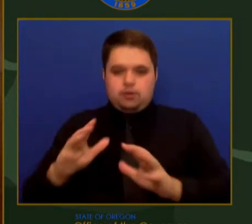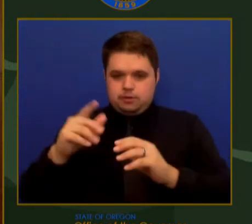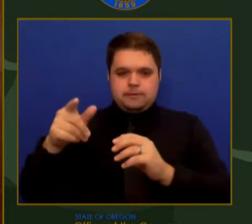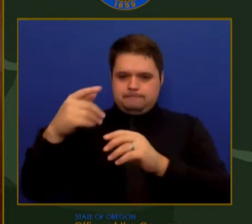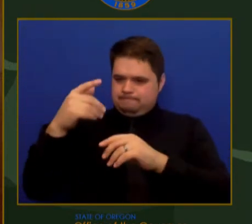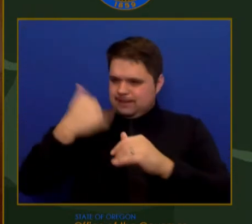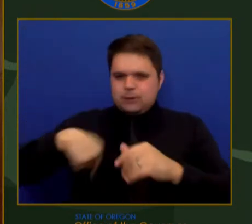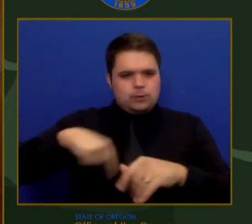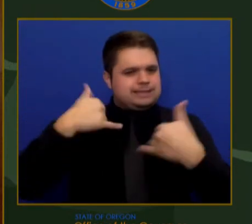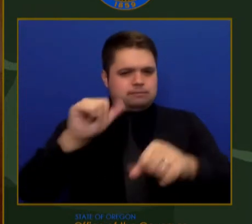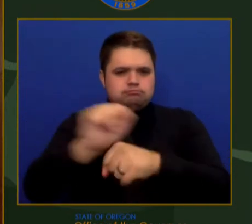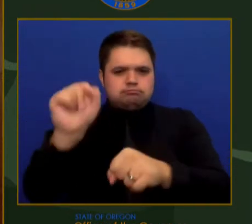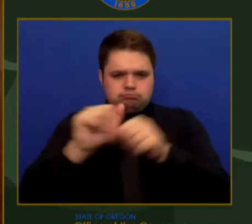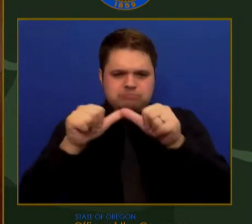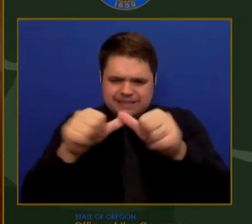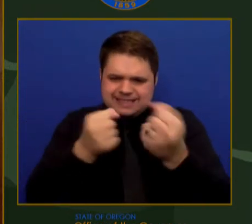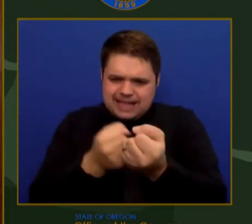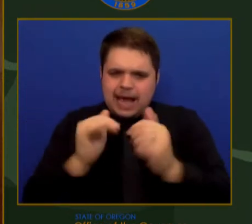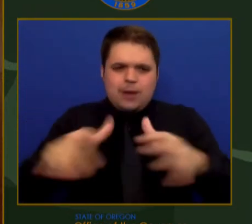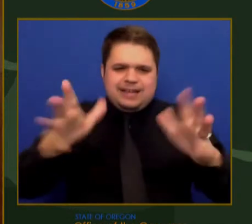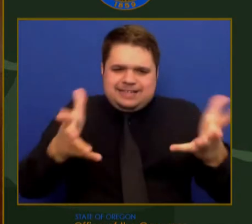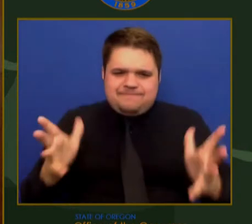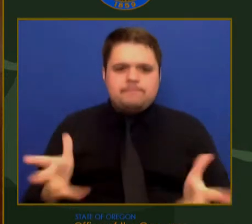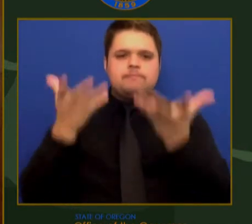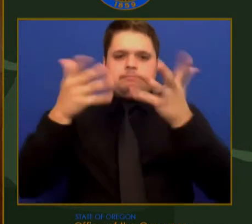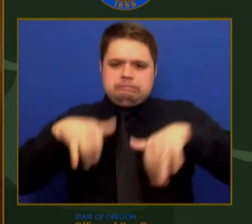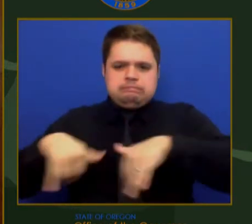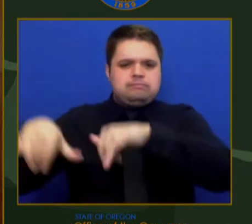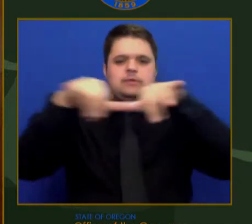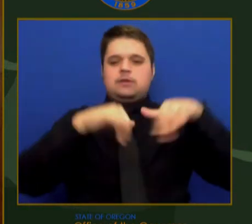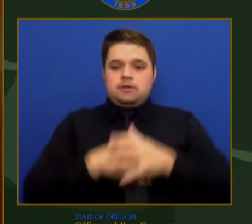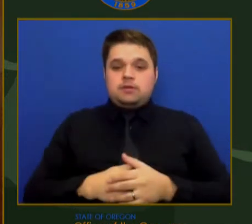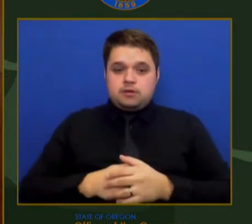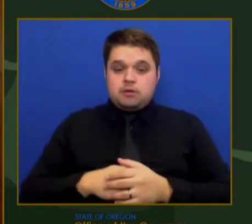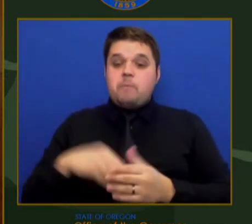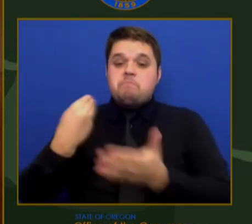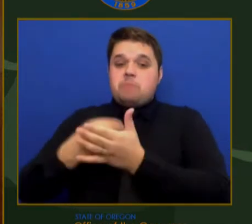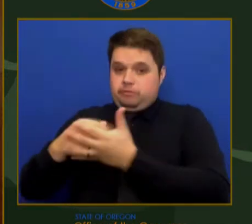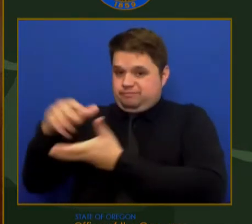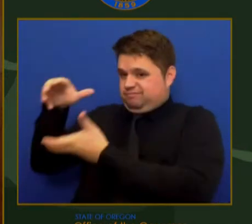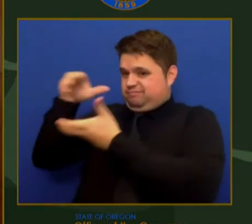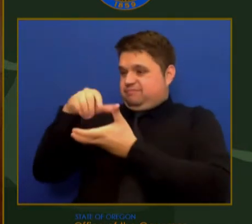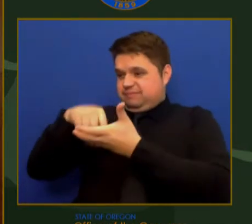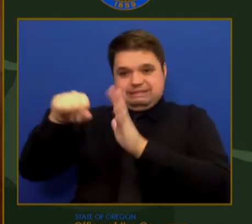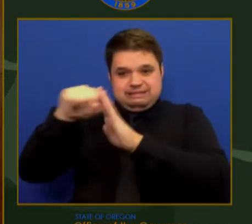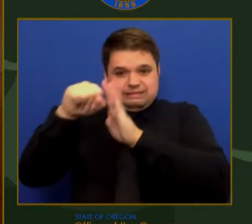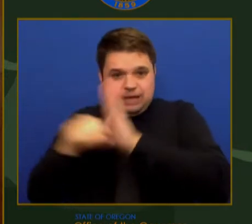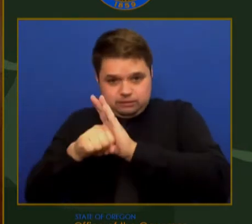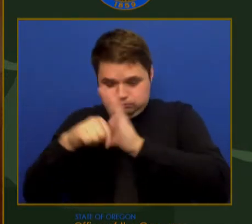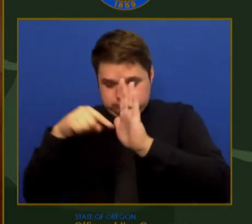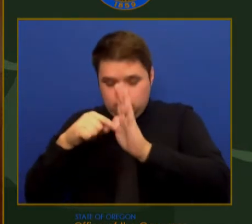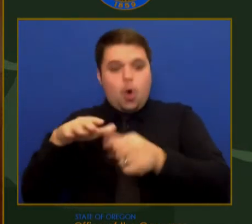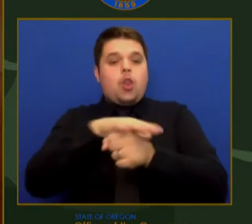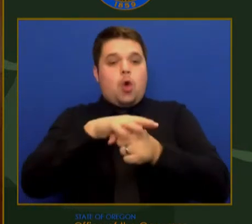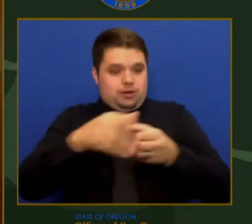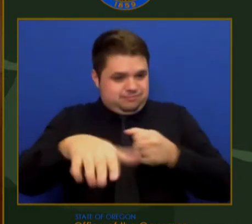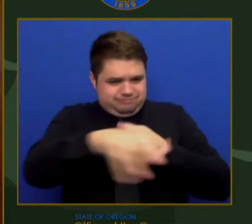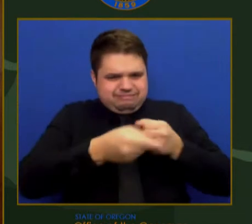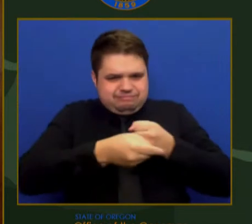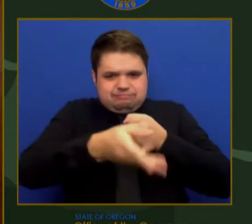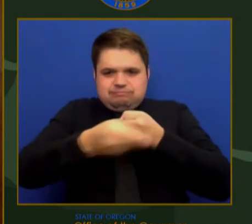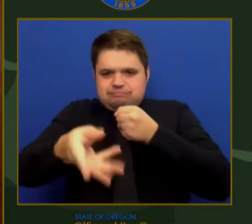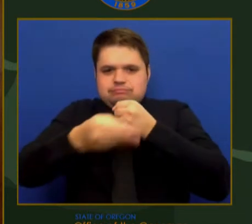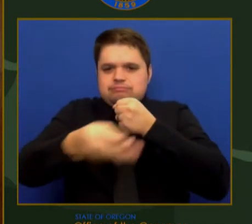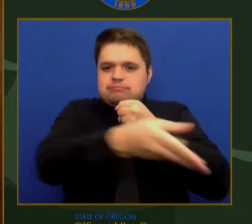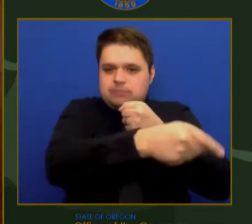with the resources we currently have available at the state and local level, we have an opportunity to make a